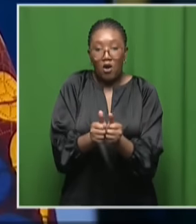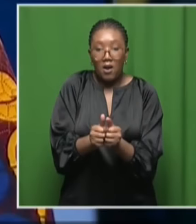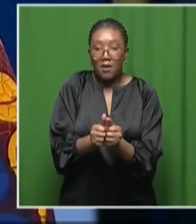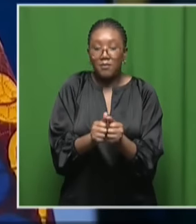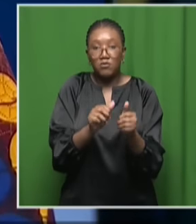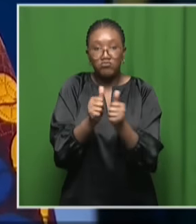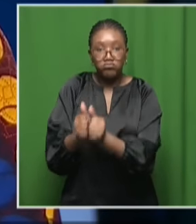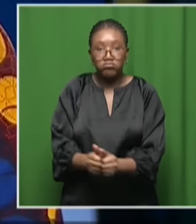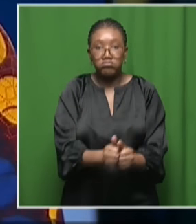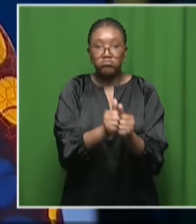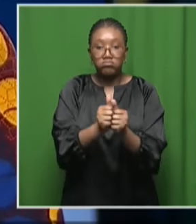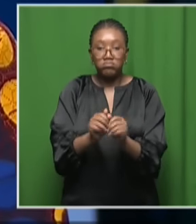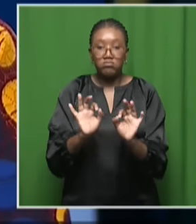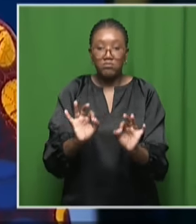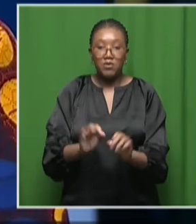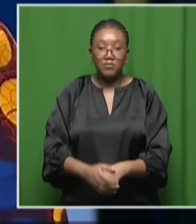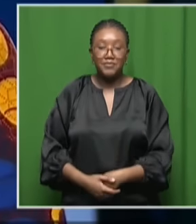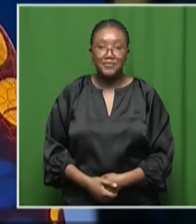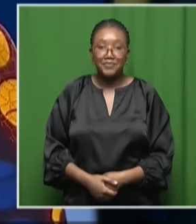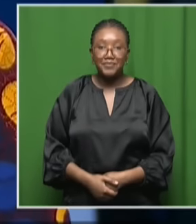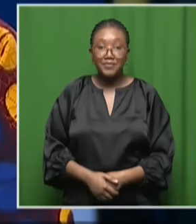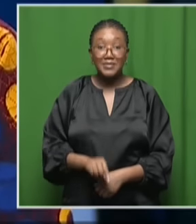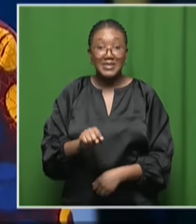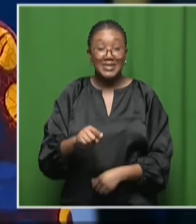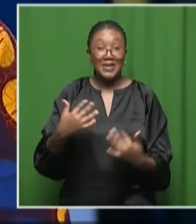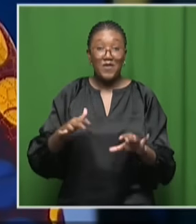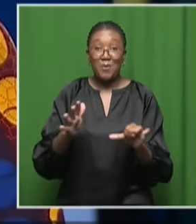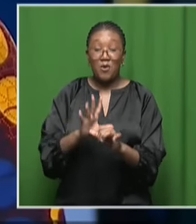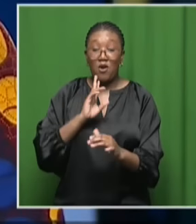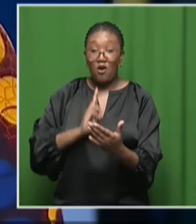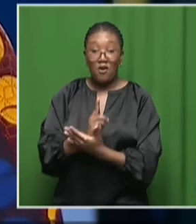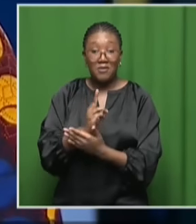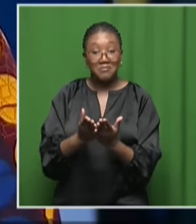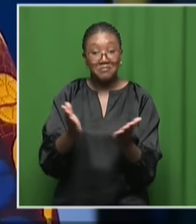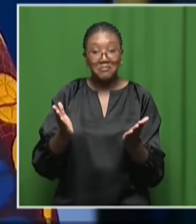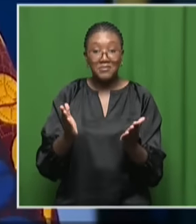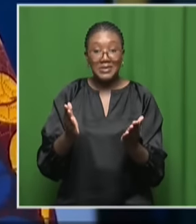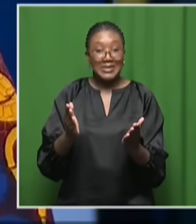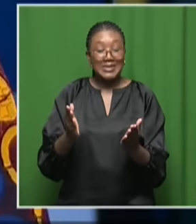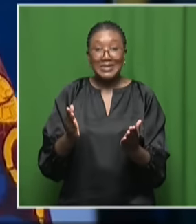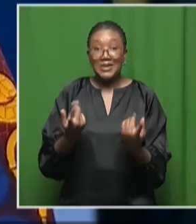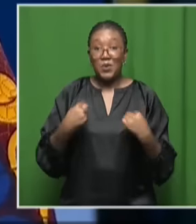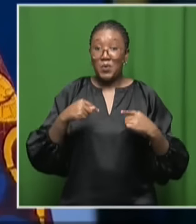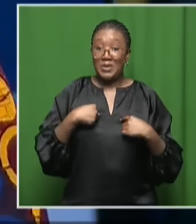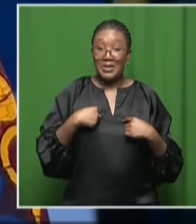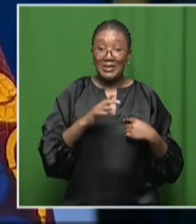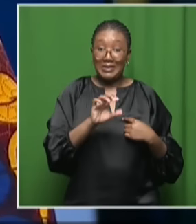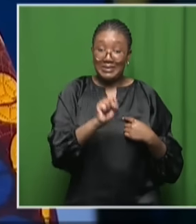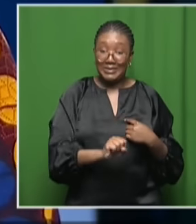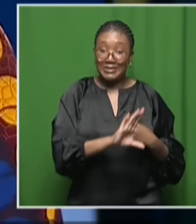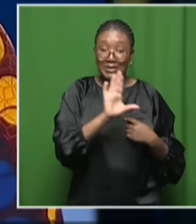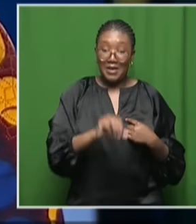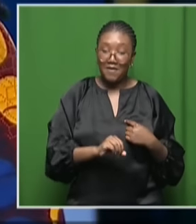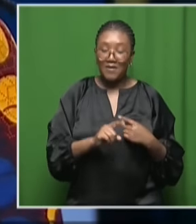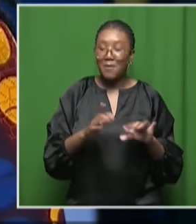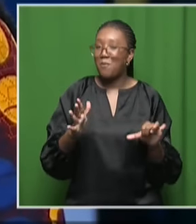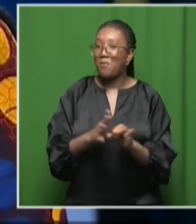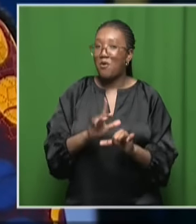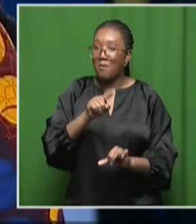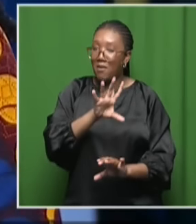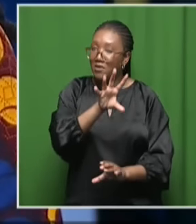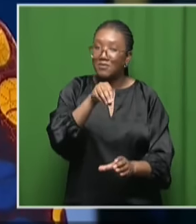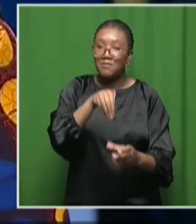cooperative mindset. And to be honest, I keep saying to people now that we're better off, actually, and I think President Ramaphosa